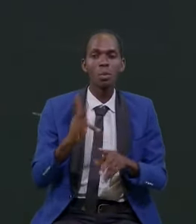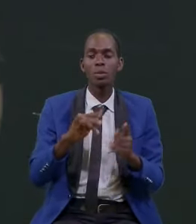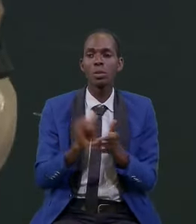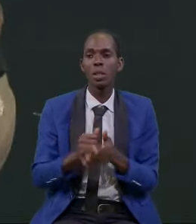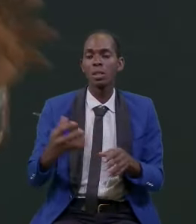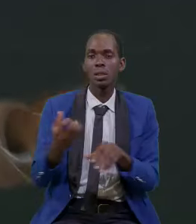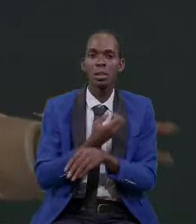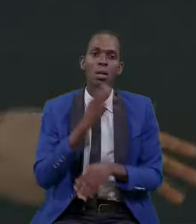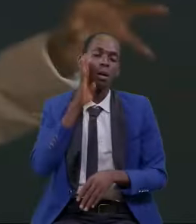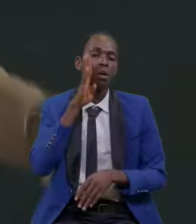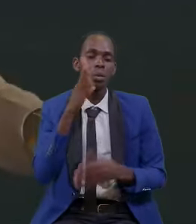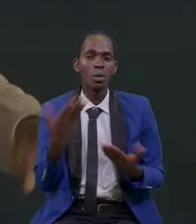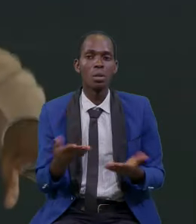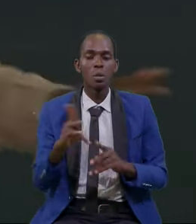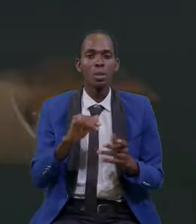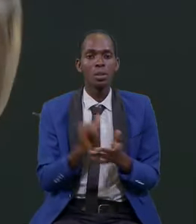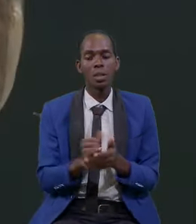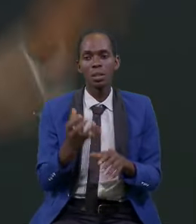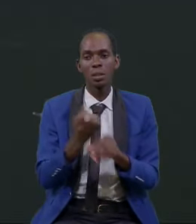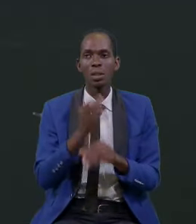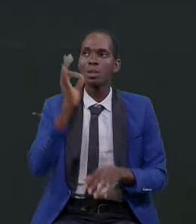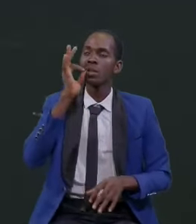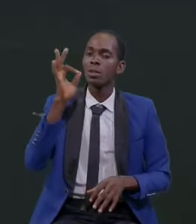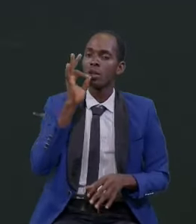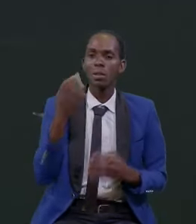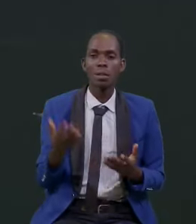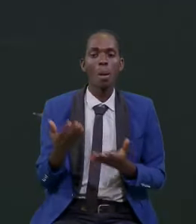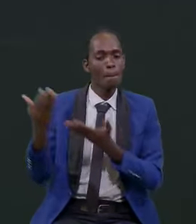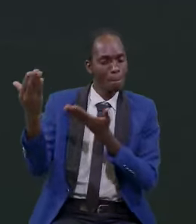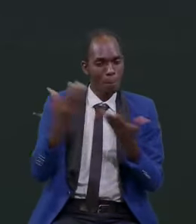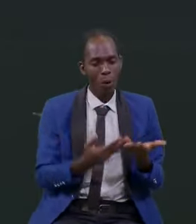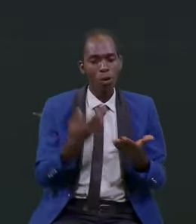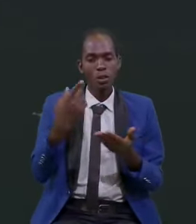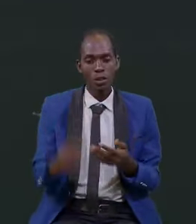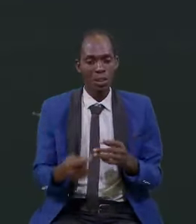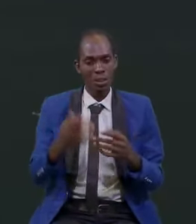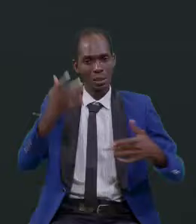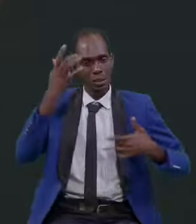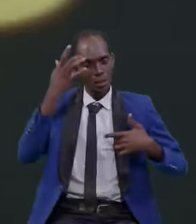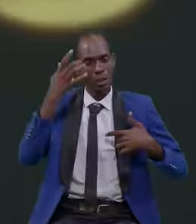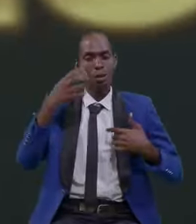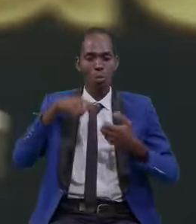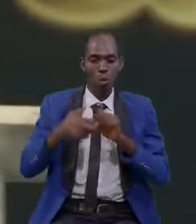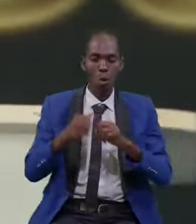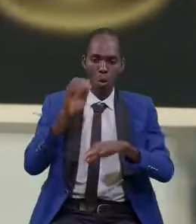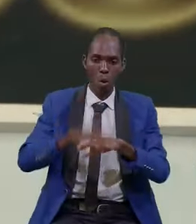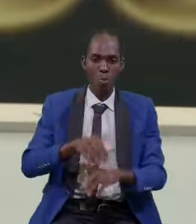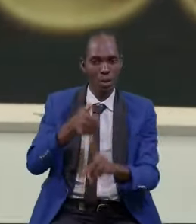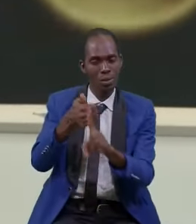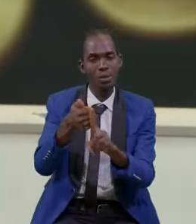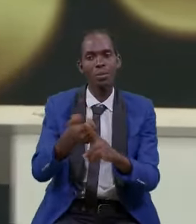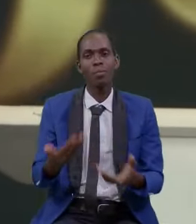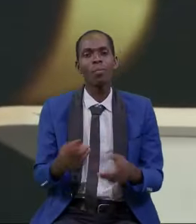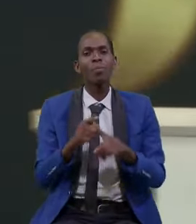take marijuana, they bring the sicknesses upon themselves. But we have Jesus,